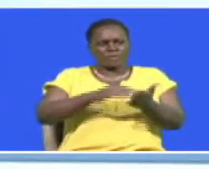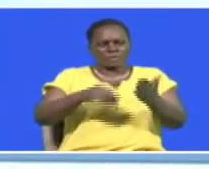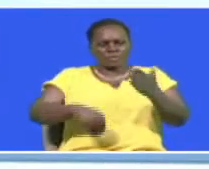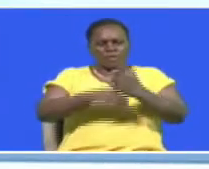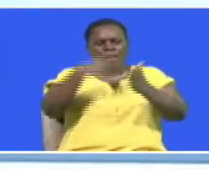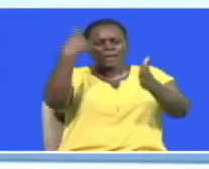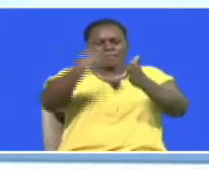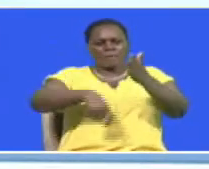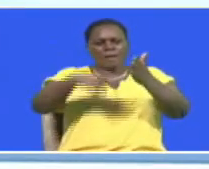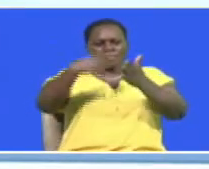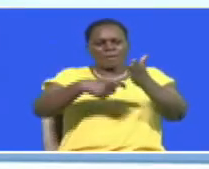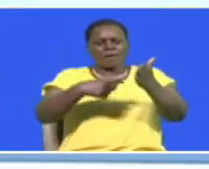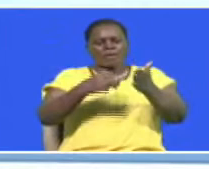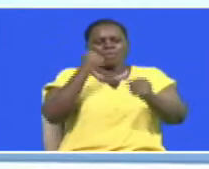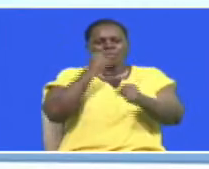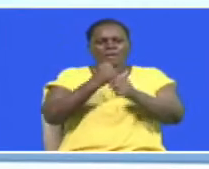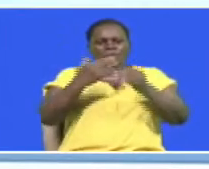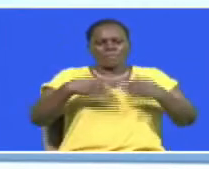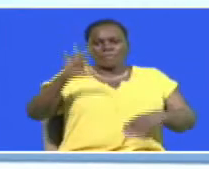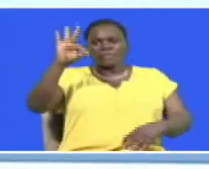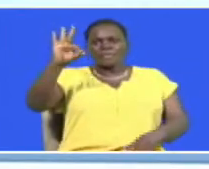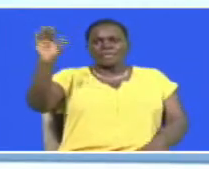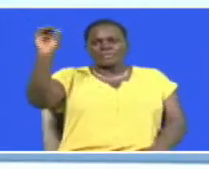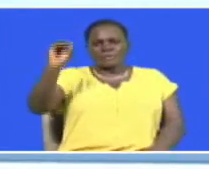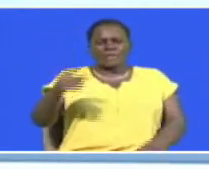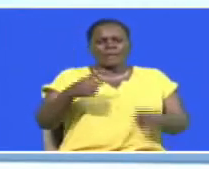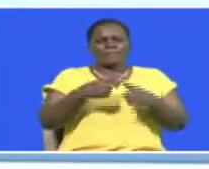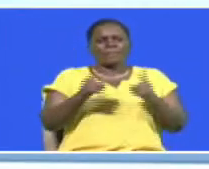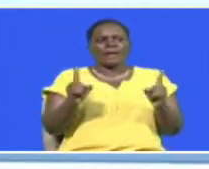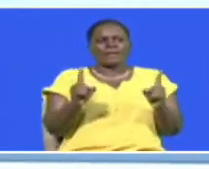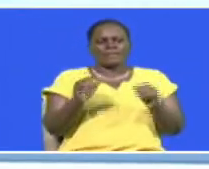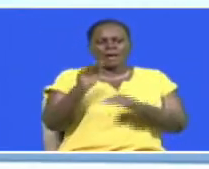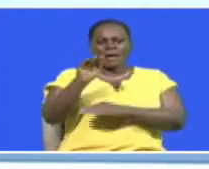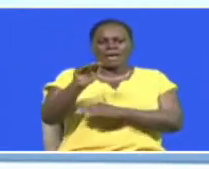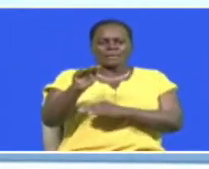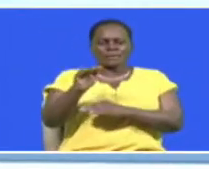ushuru kwa wafanyakazi kwa 3%, ila amewarai wa Kenya kuhakikisha wana